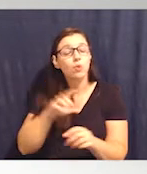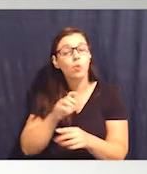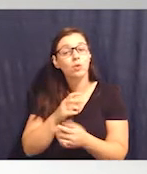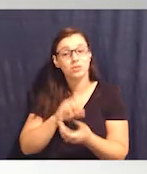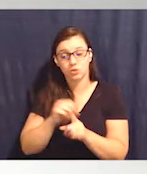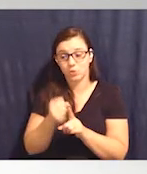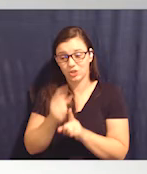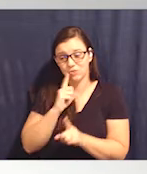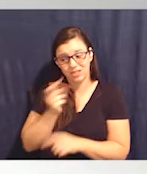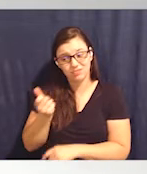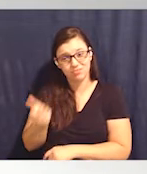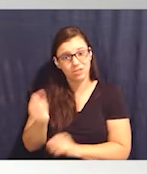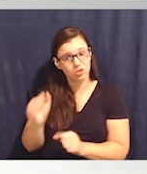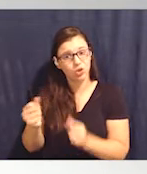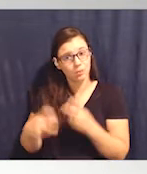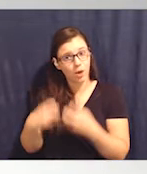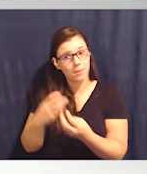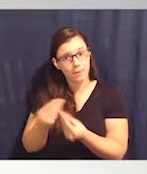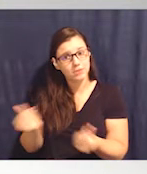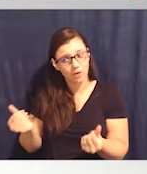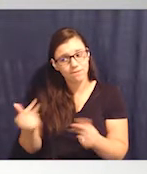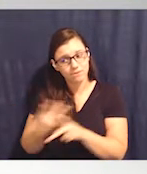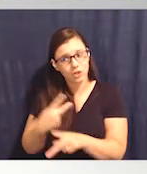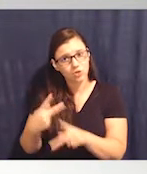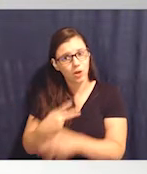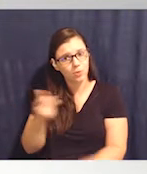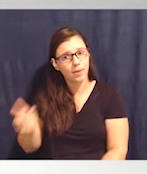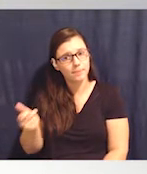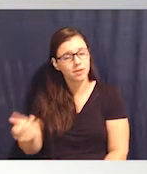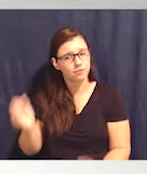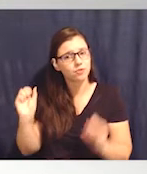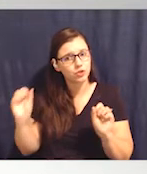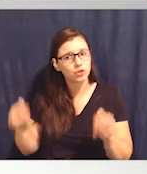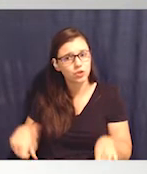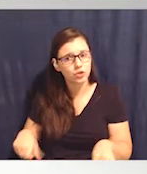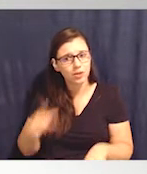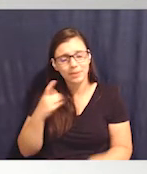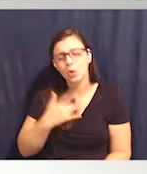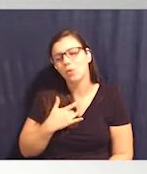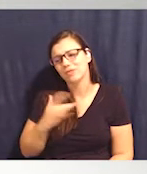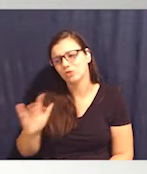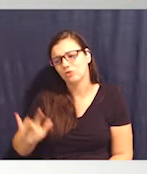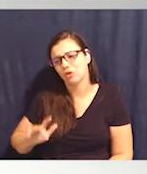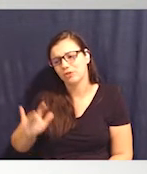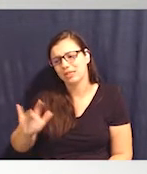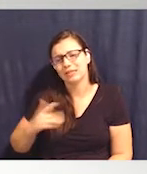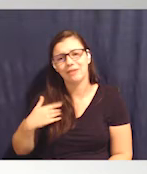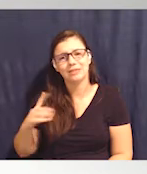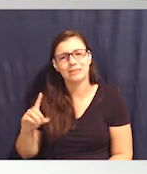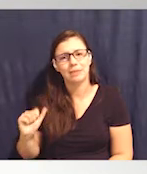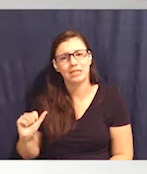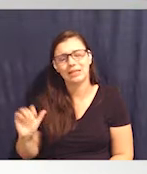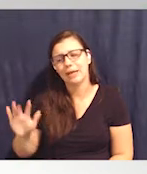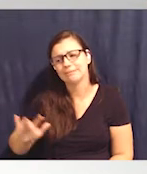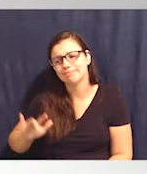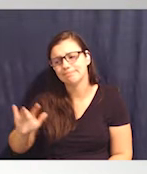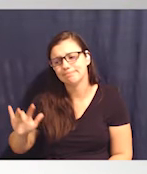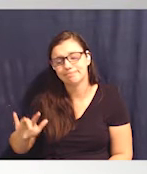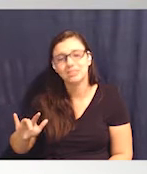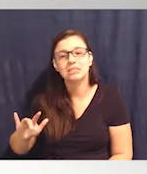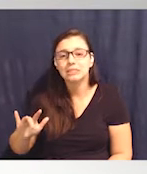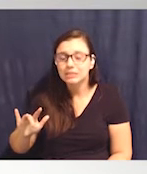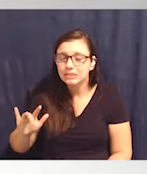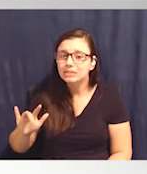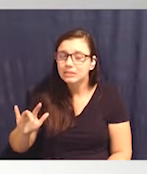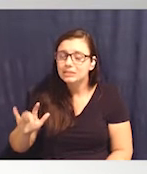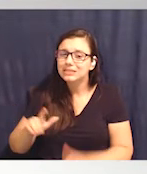out of or figure out how to get out of themselves because I feel sorry for them because they have a disability. It's a big war, and we fight that all the time. We